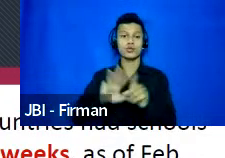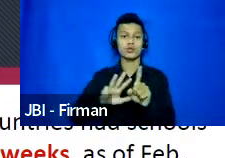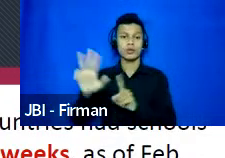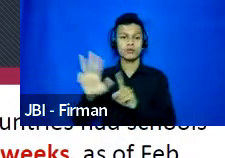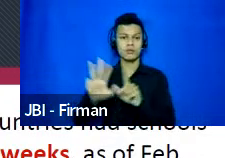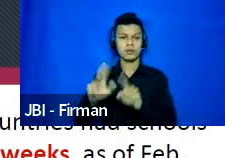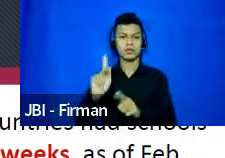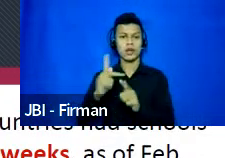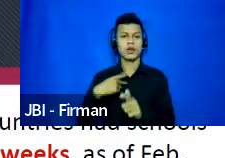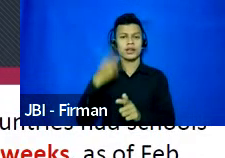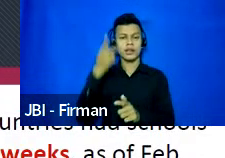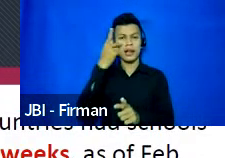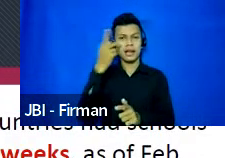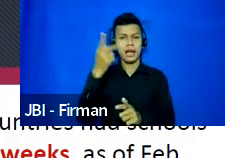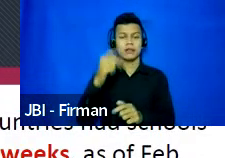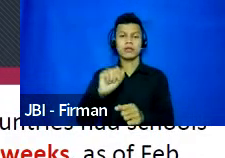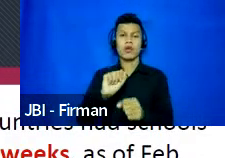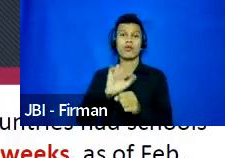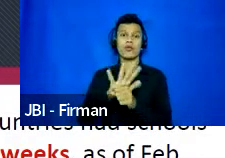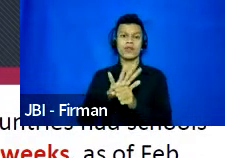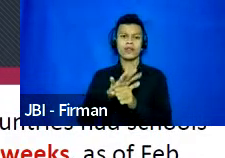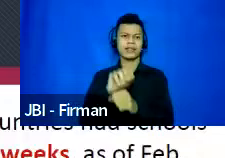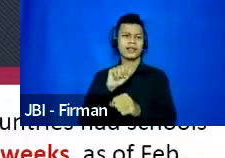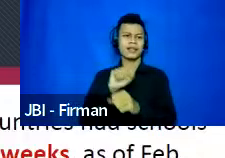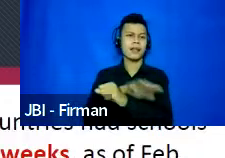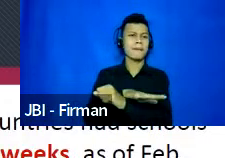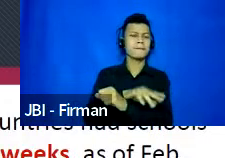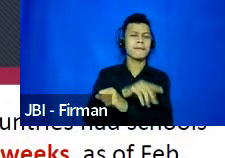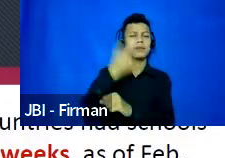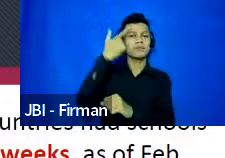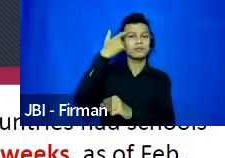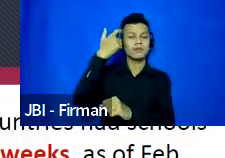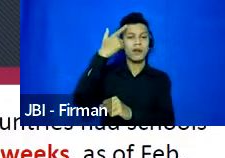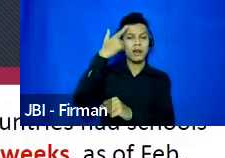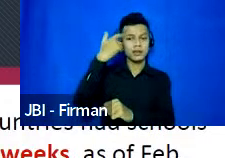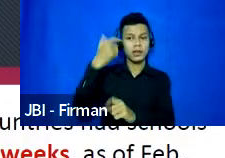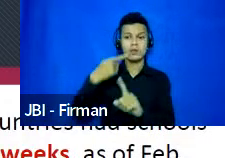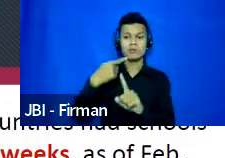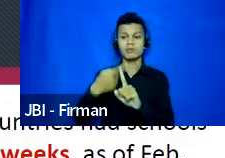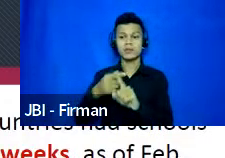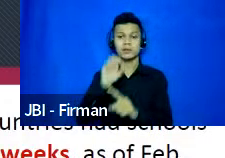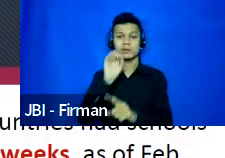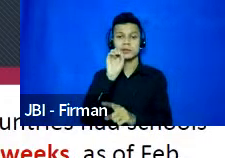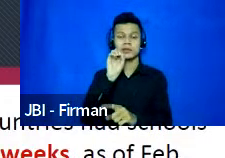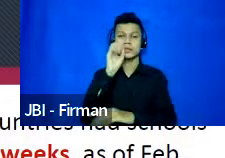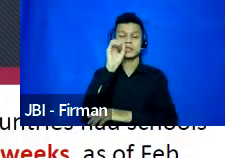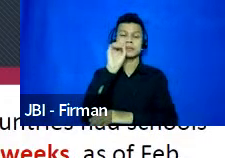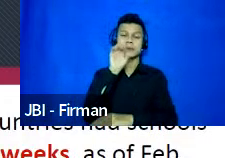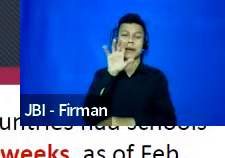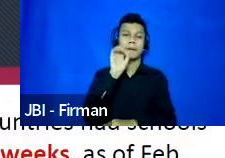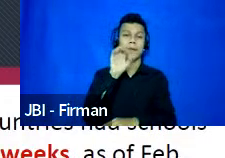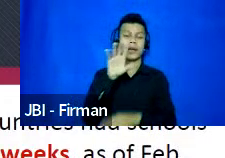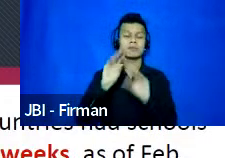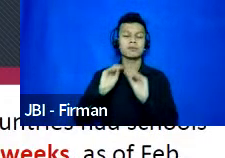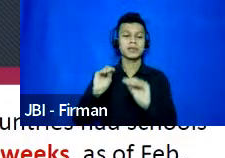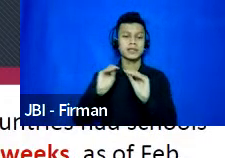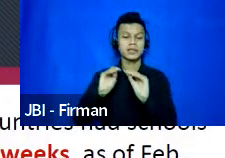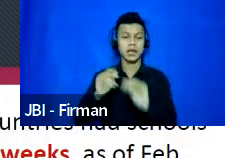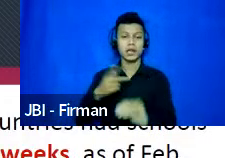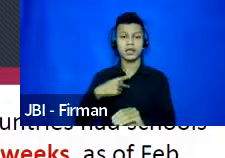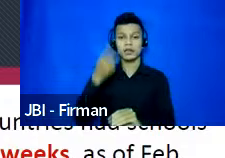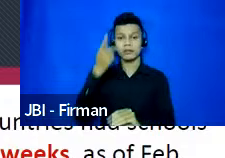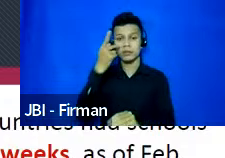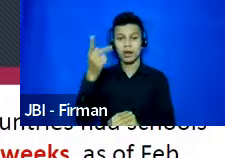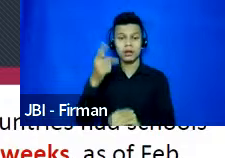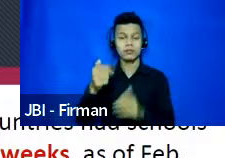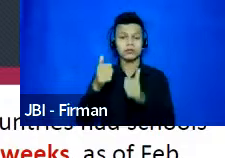COVID-19 on learning and on education delivery, it's undisputed just how vast the problem has